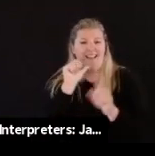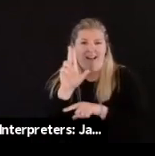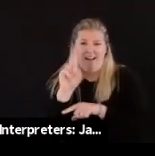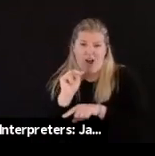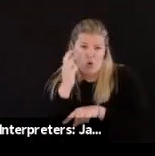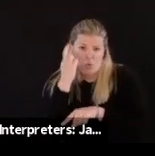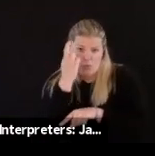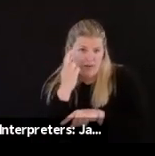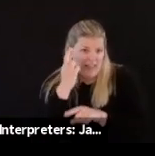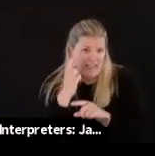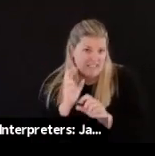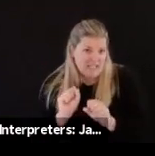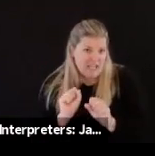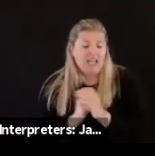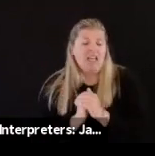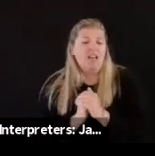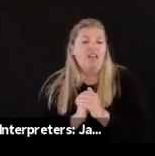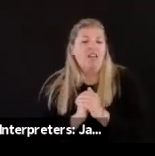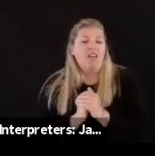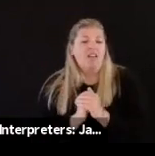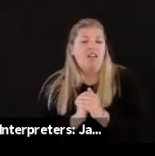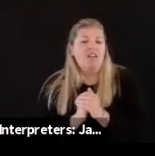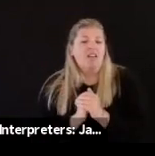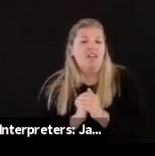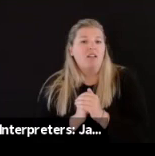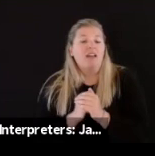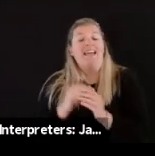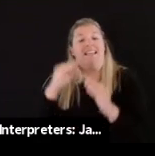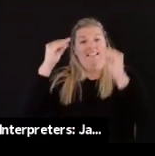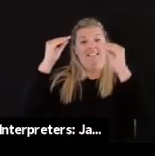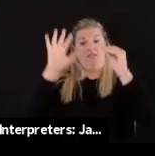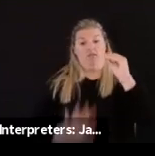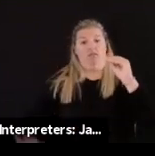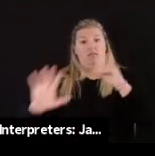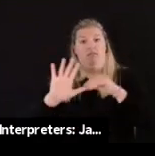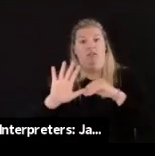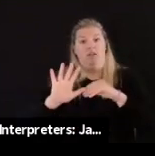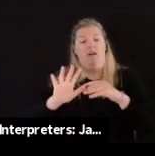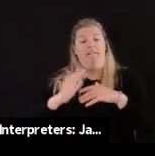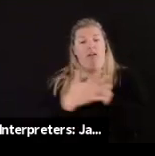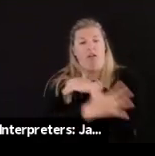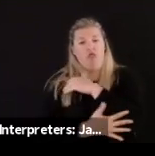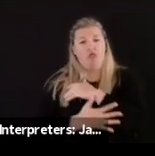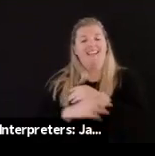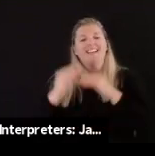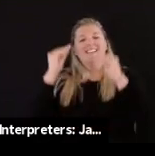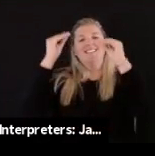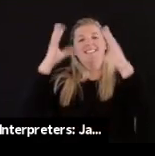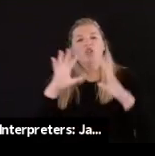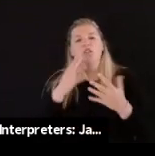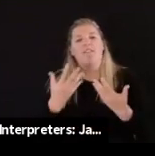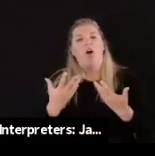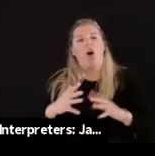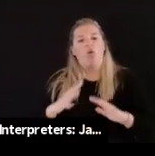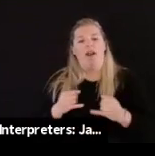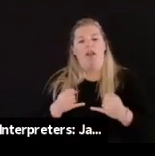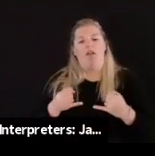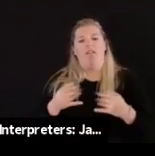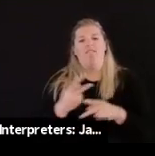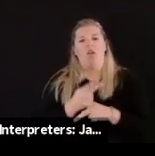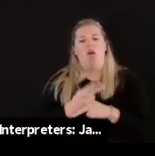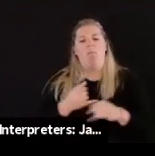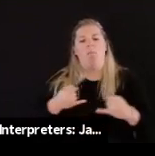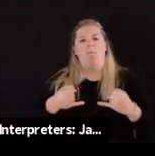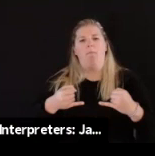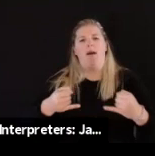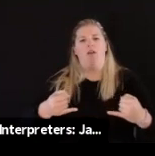unrealistically idealistic, because teachers all over the country are already pushing the boundaries of what teaching and learning can look like